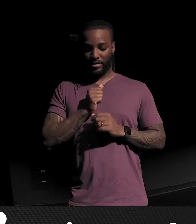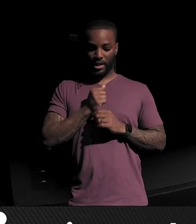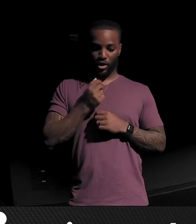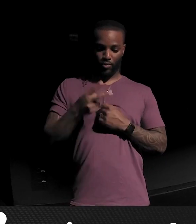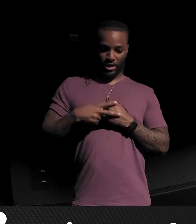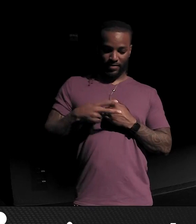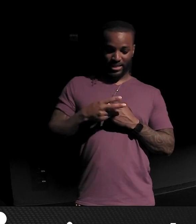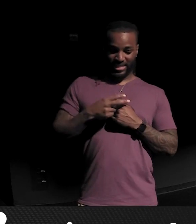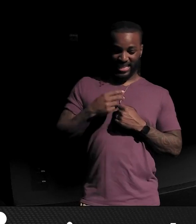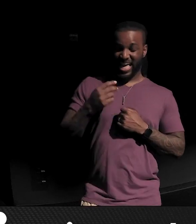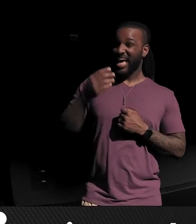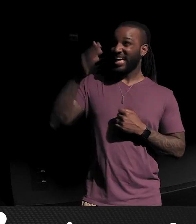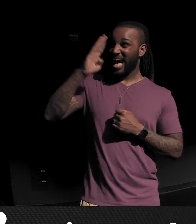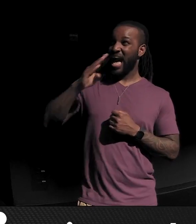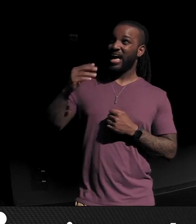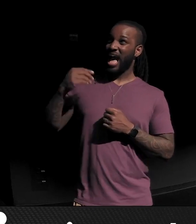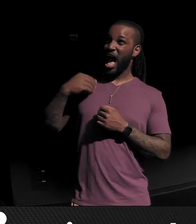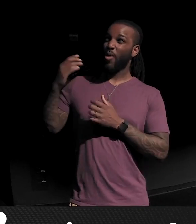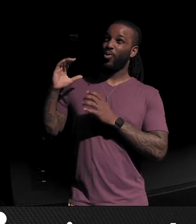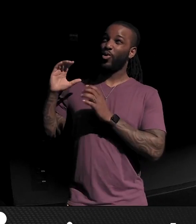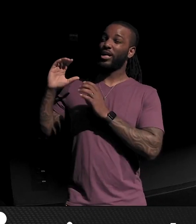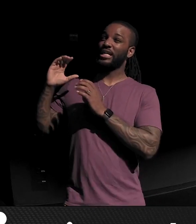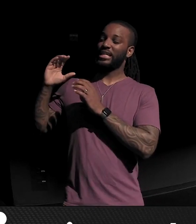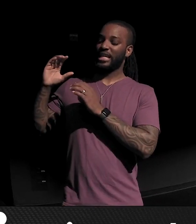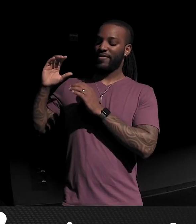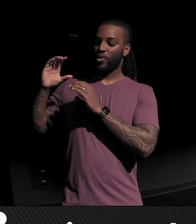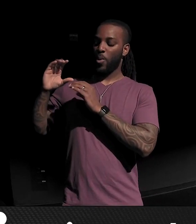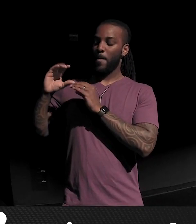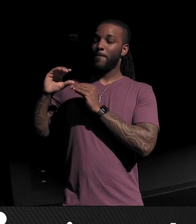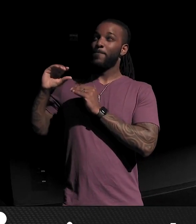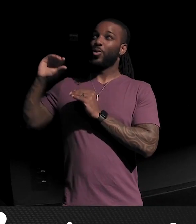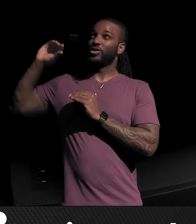everything, but I'm going to kind of keep this, you don't get your cup refilled.